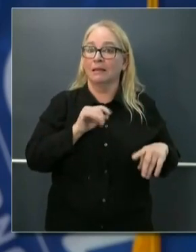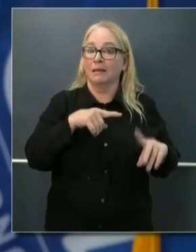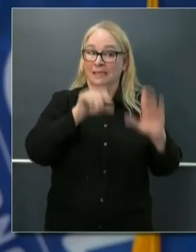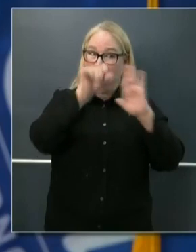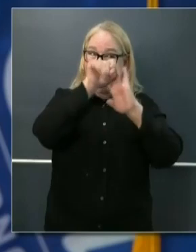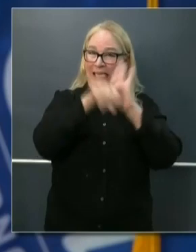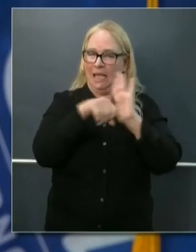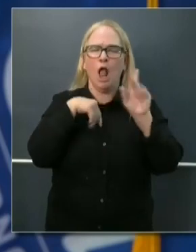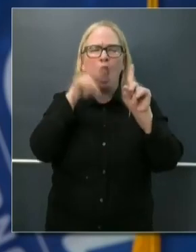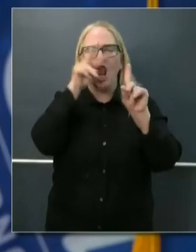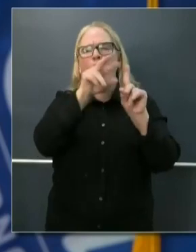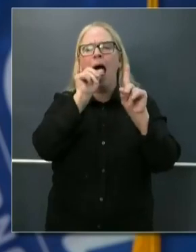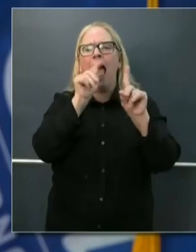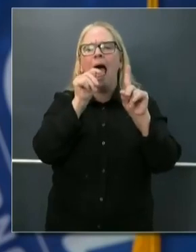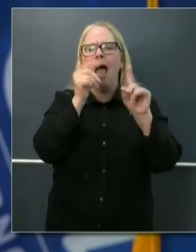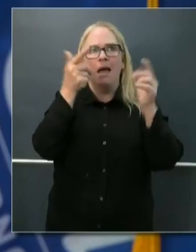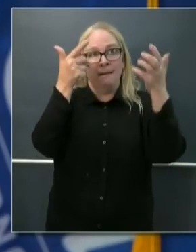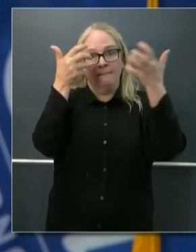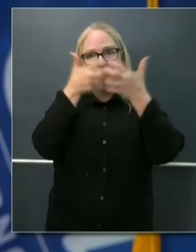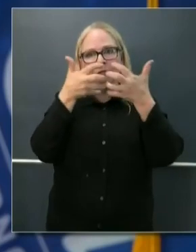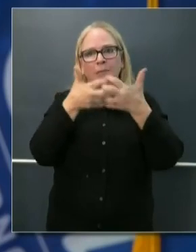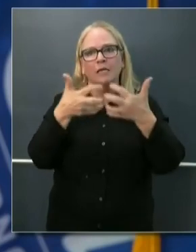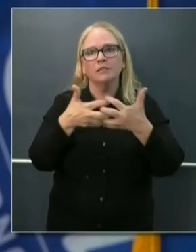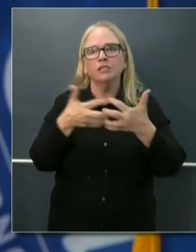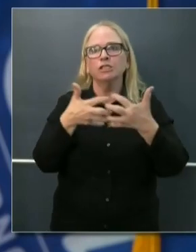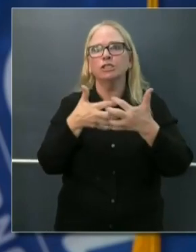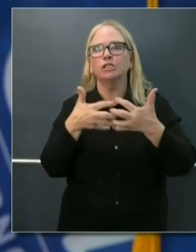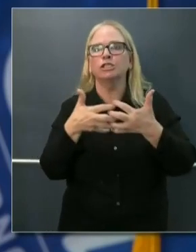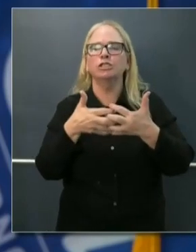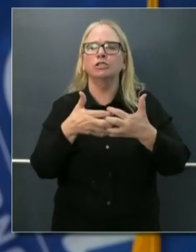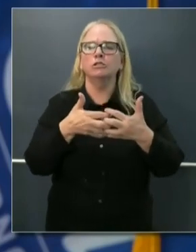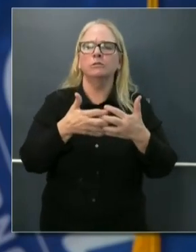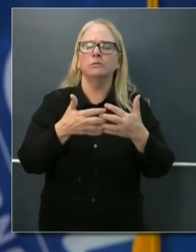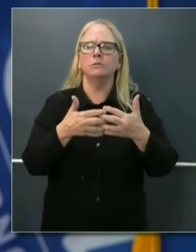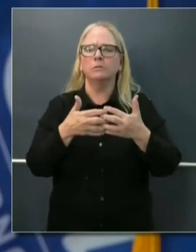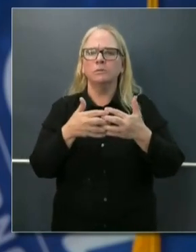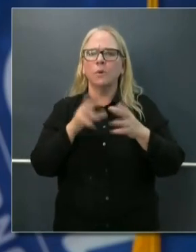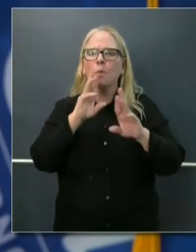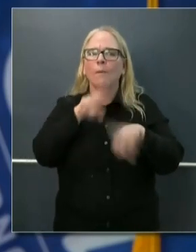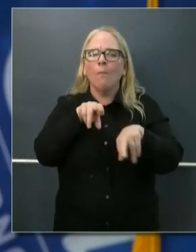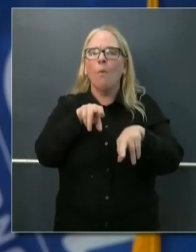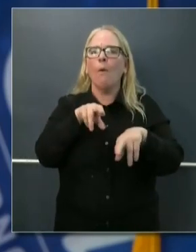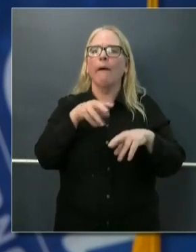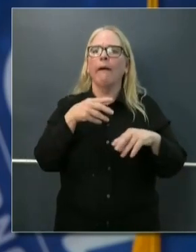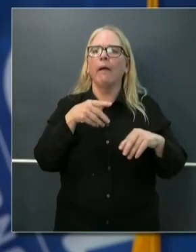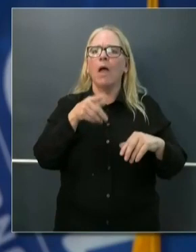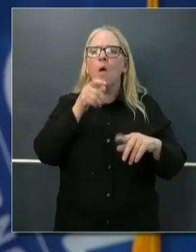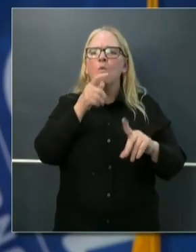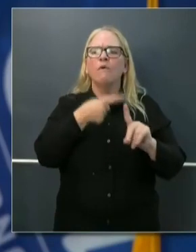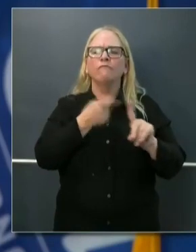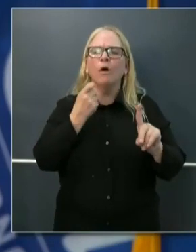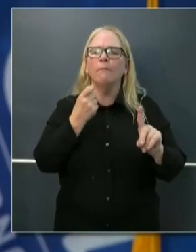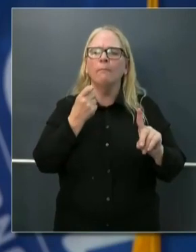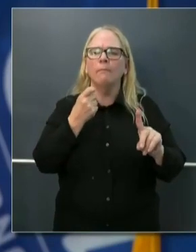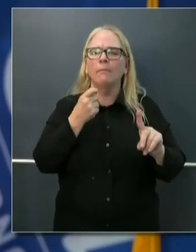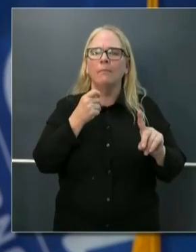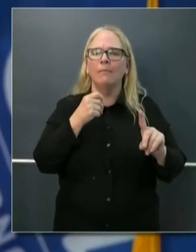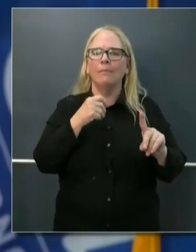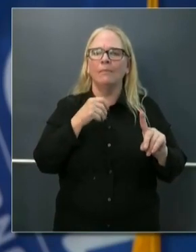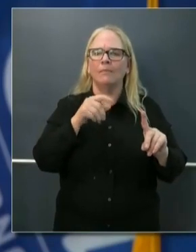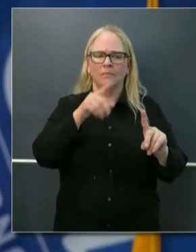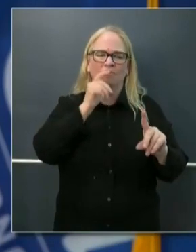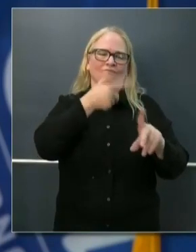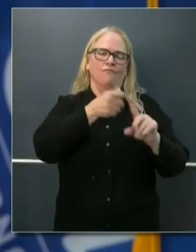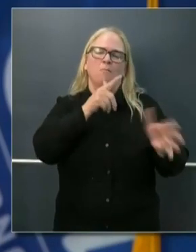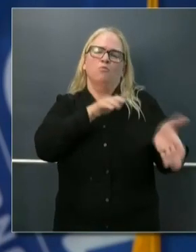across and matching our cases with the reports that were coming from coroners to make sure that we are not missing any